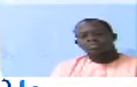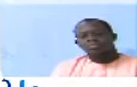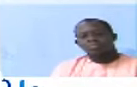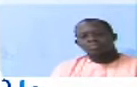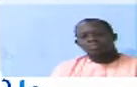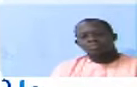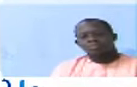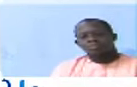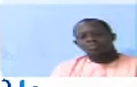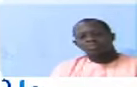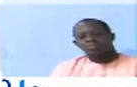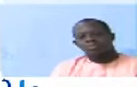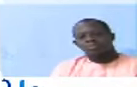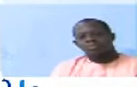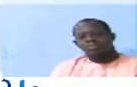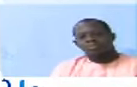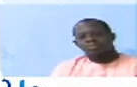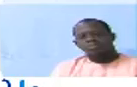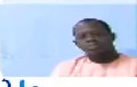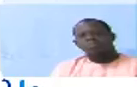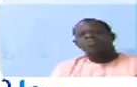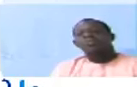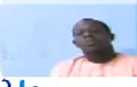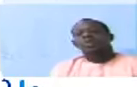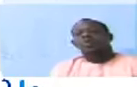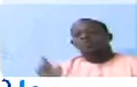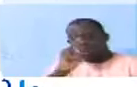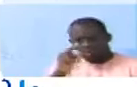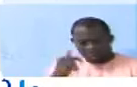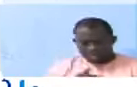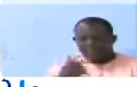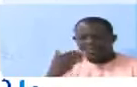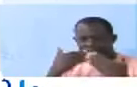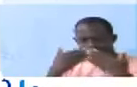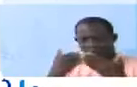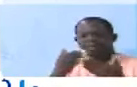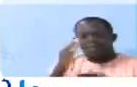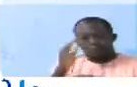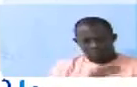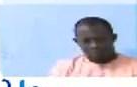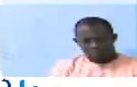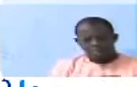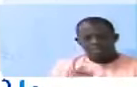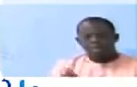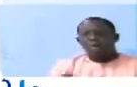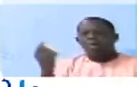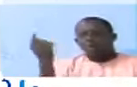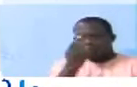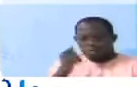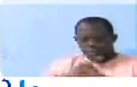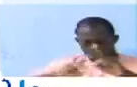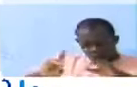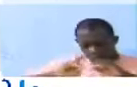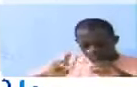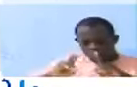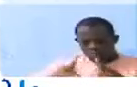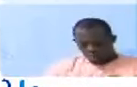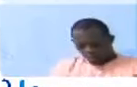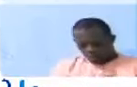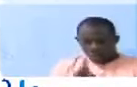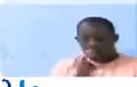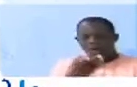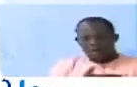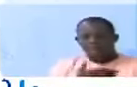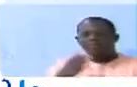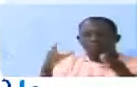Jeko, Sain Tulbemutokon. Just as I said before, the only discussion we had was what I said